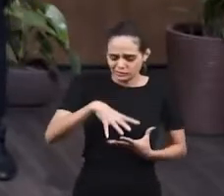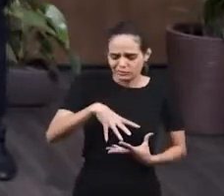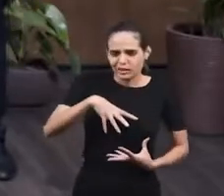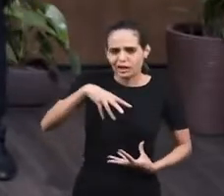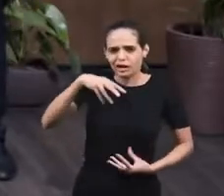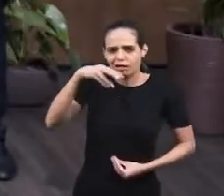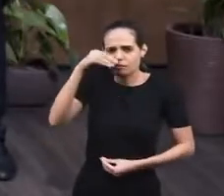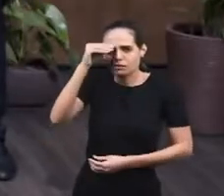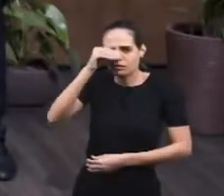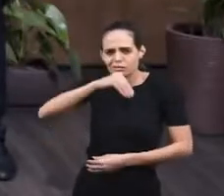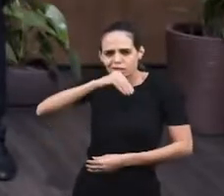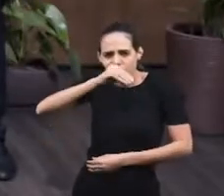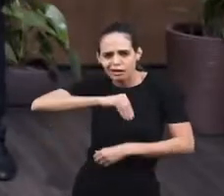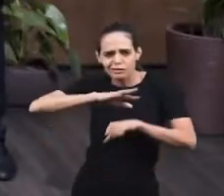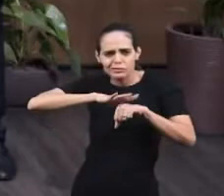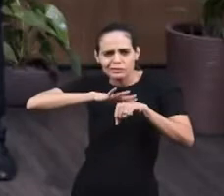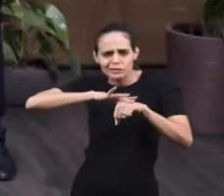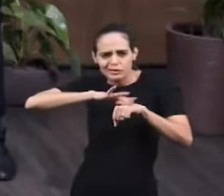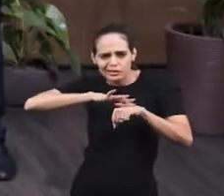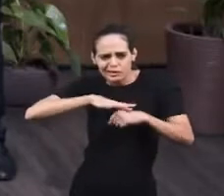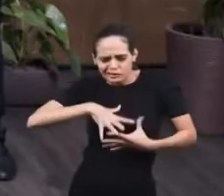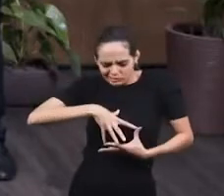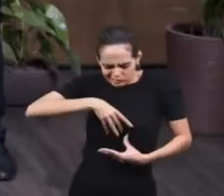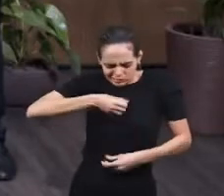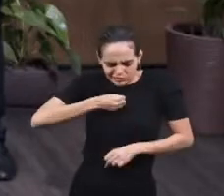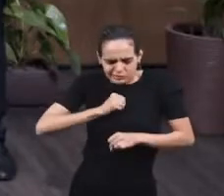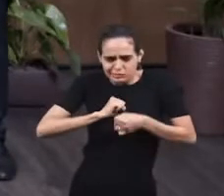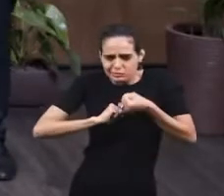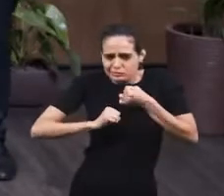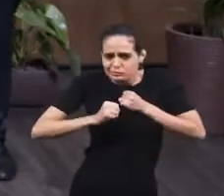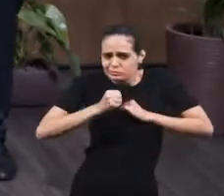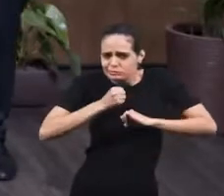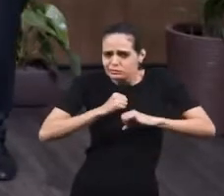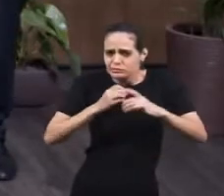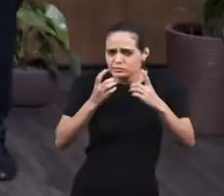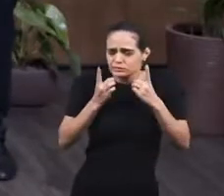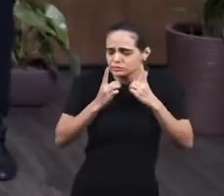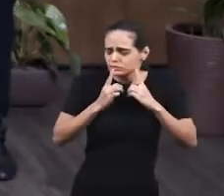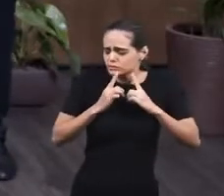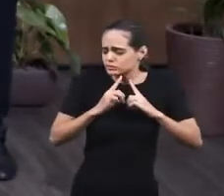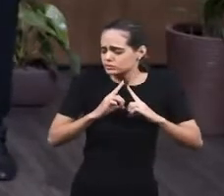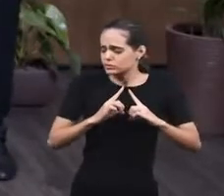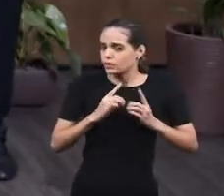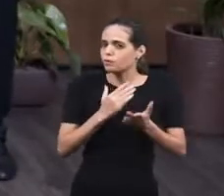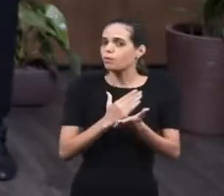But what illness is this? This is an illness that is inside.